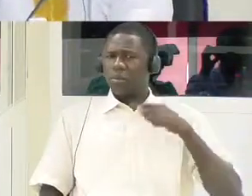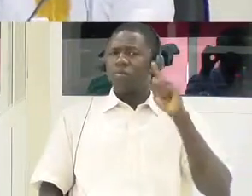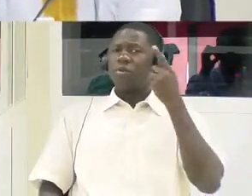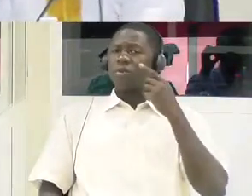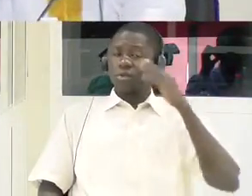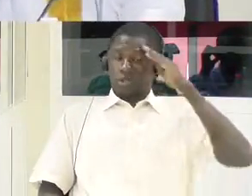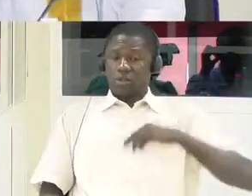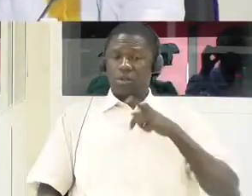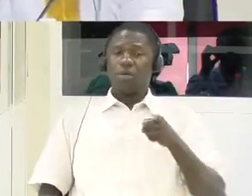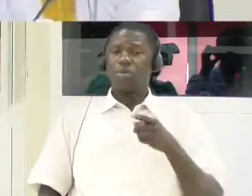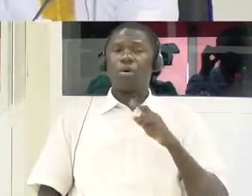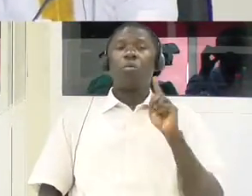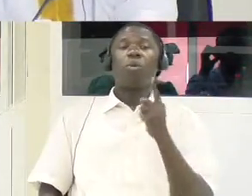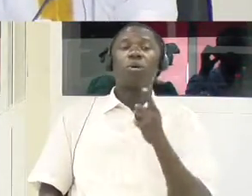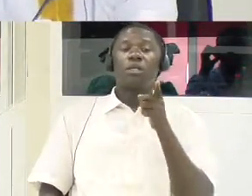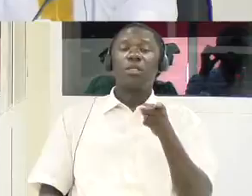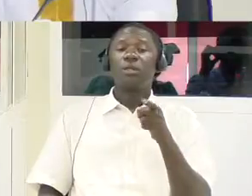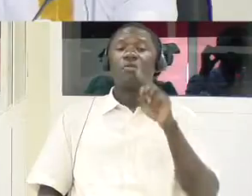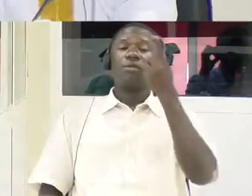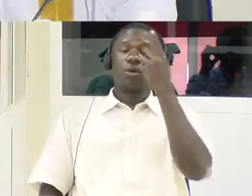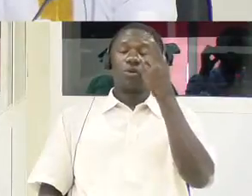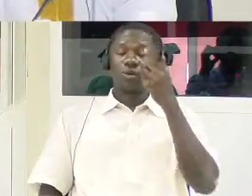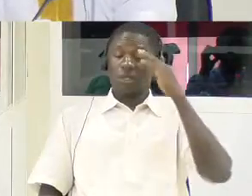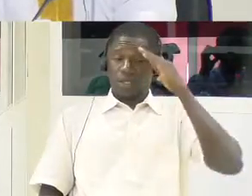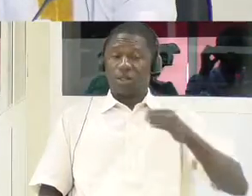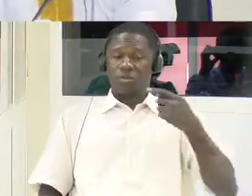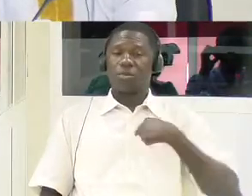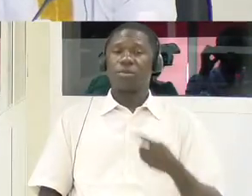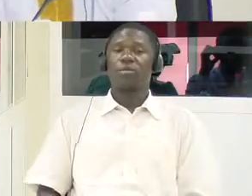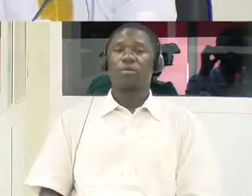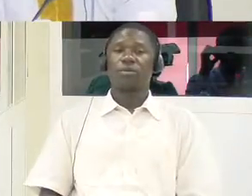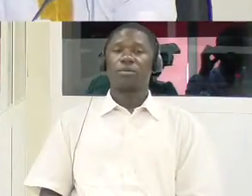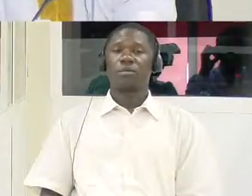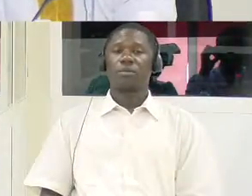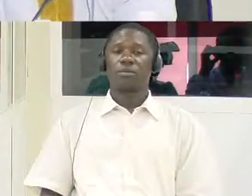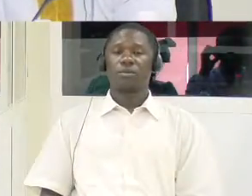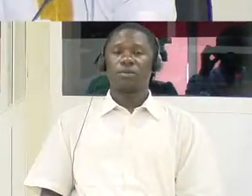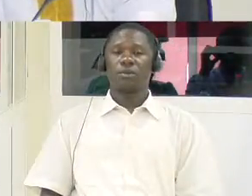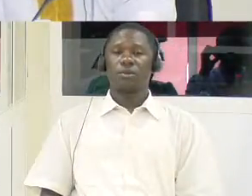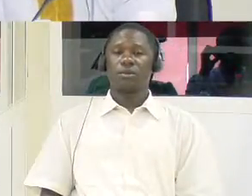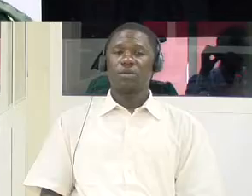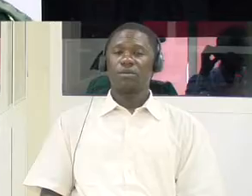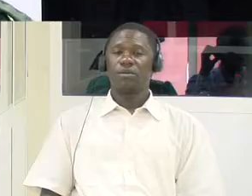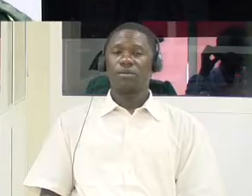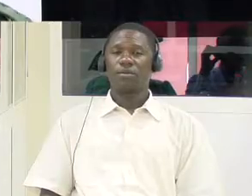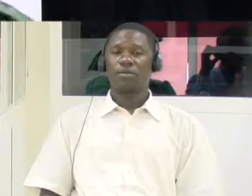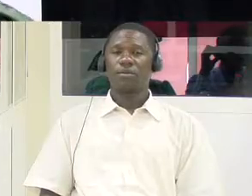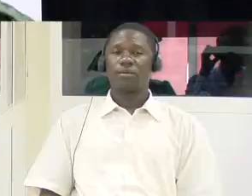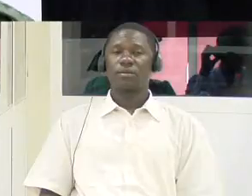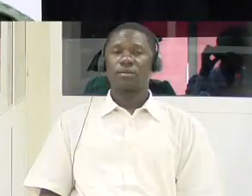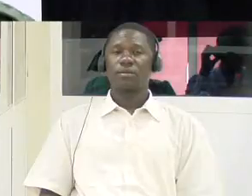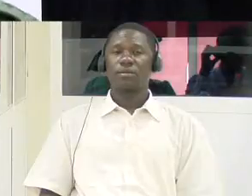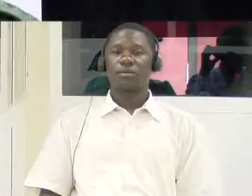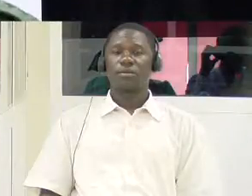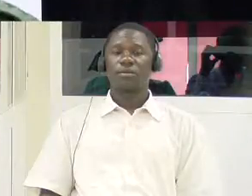very common. The reason why they say the soldier is always 6 common sense as opposed to 5. You have to